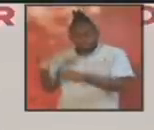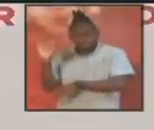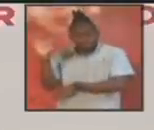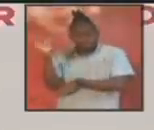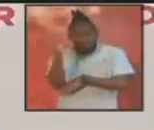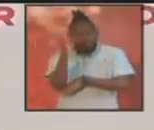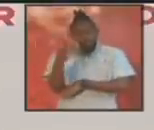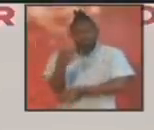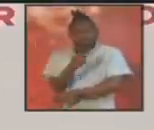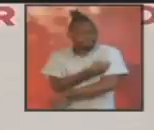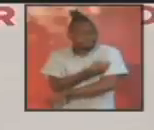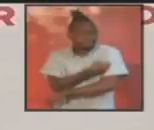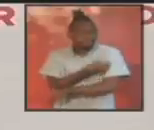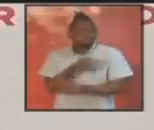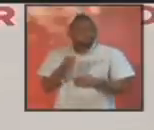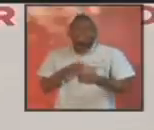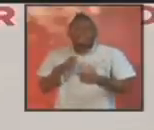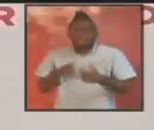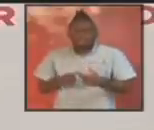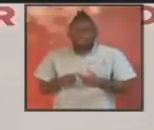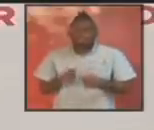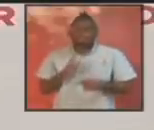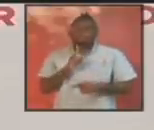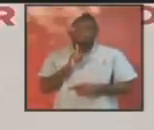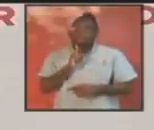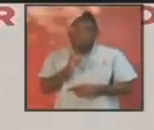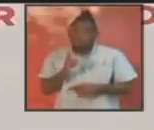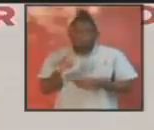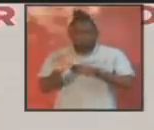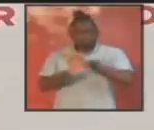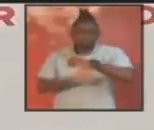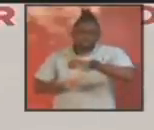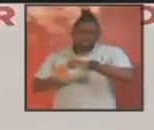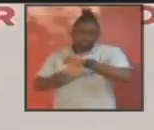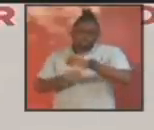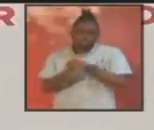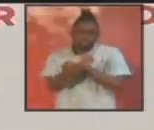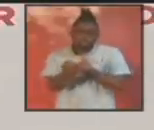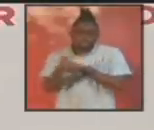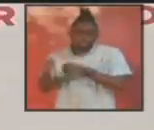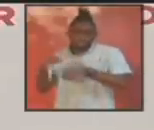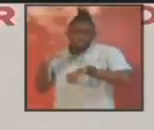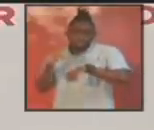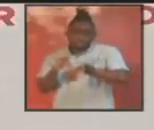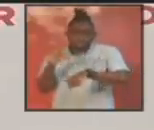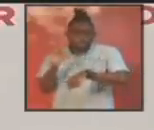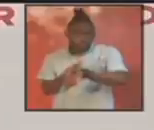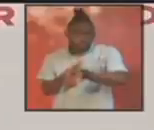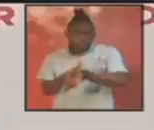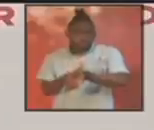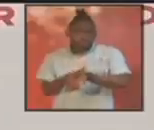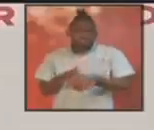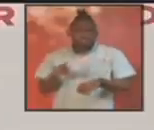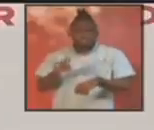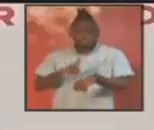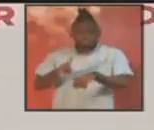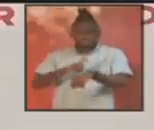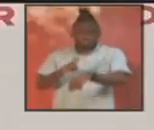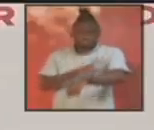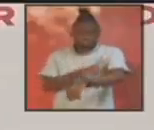the personal protective measures related to vector control for mosquito bites, using your insect repellent, wearing long